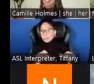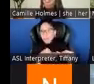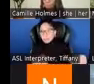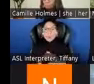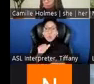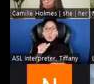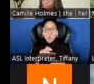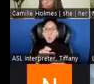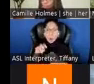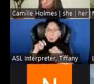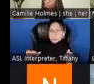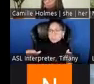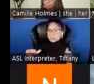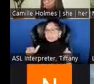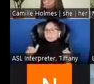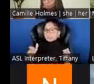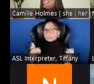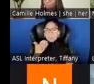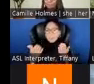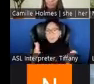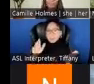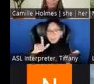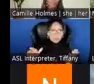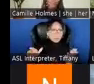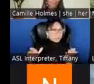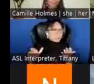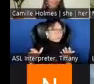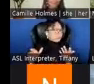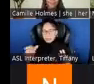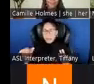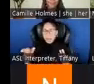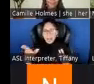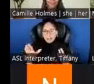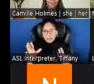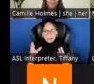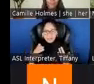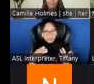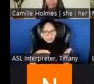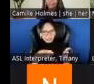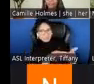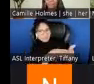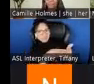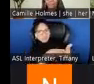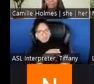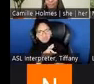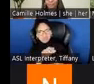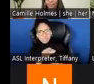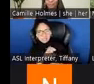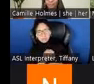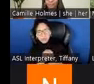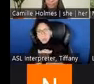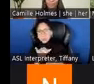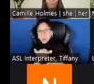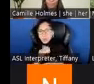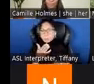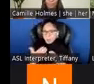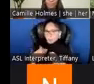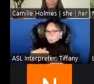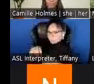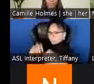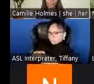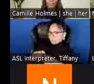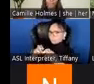who have, shown, exhibited racism. That educational piece may be an opportunity, but